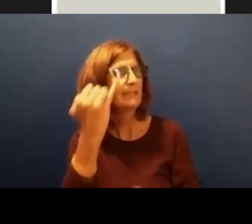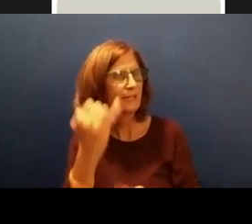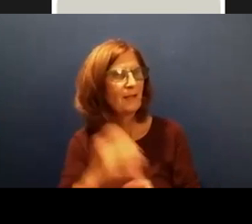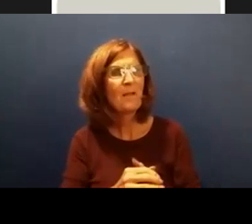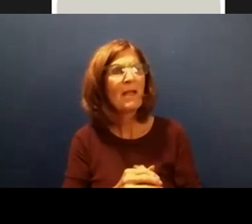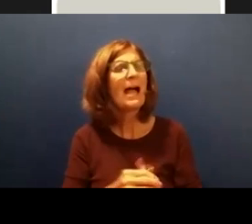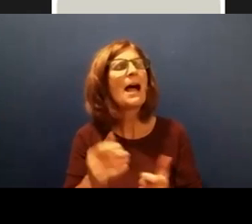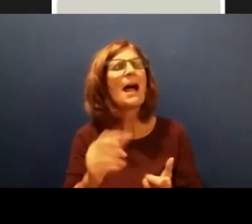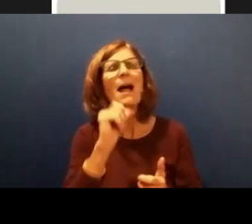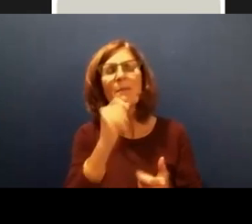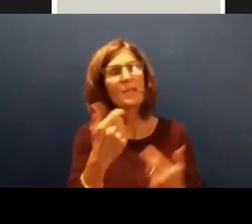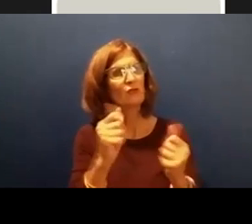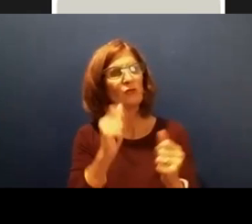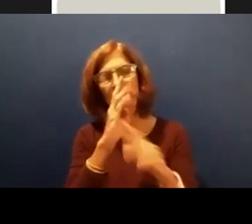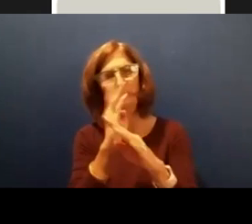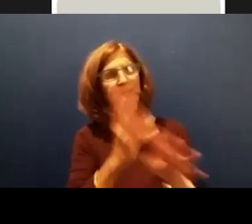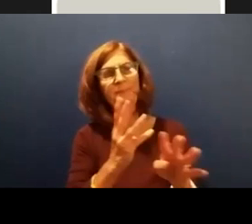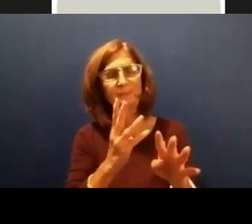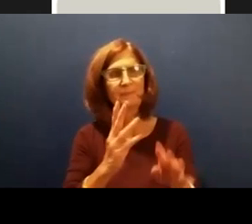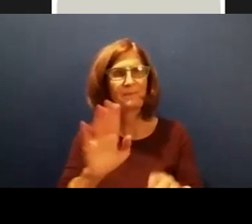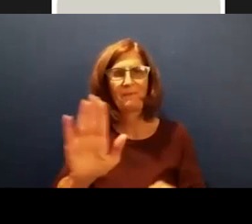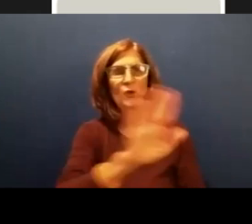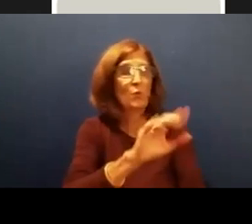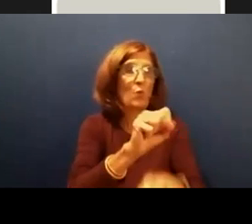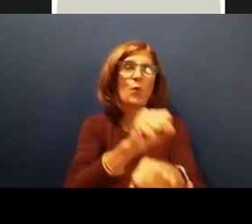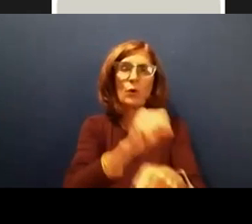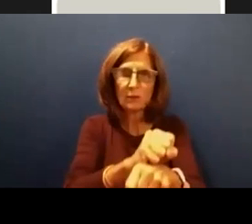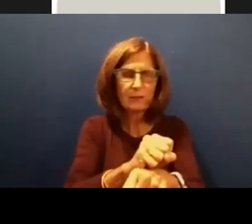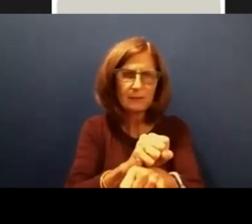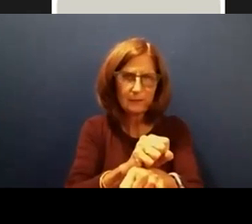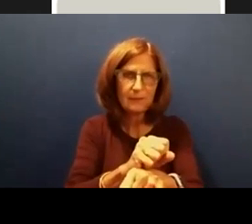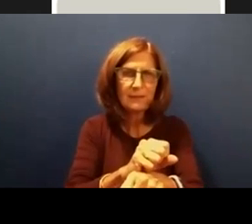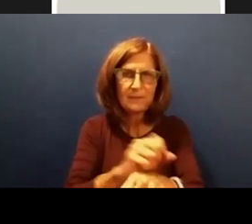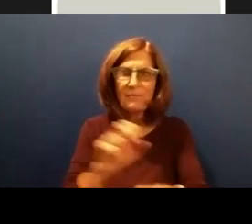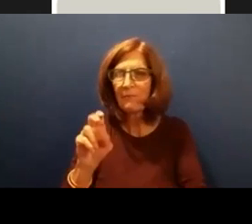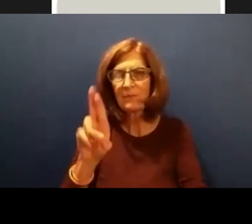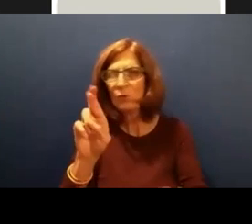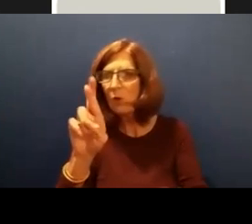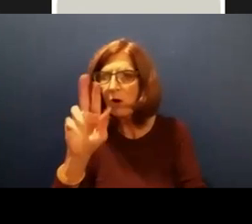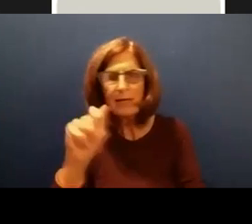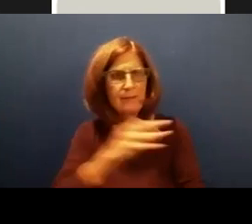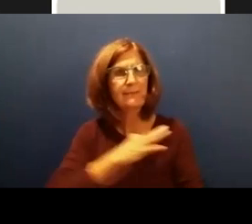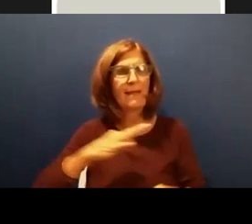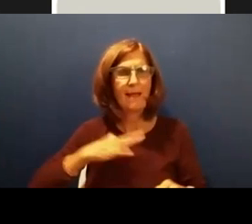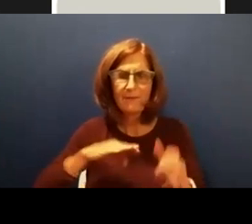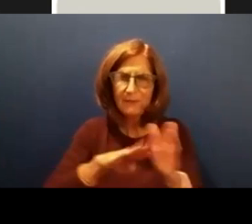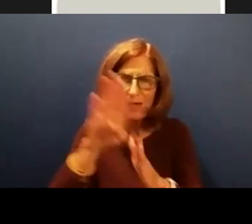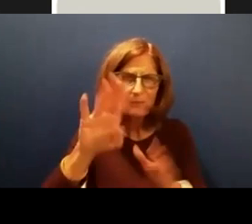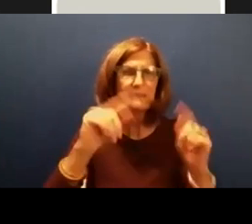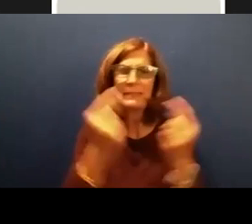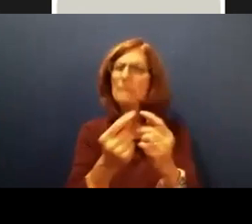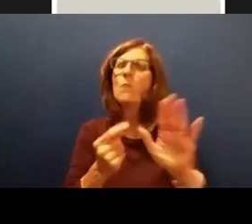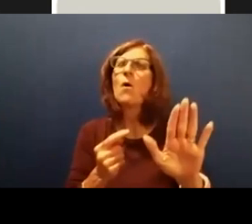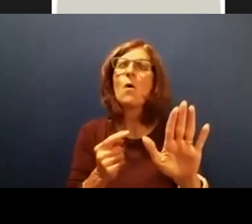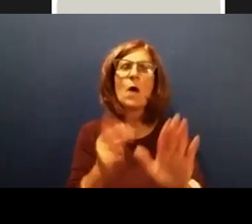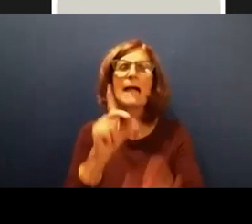discount any of the work that has been done by, the URA staff or the development team on this.